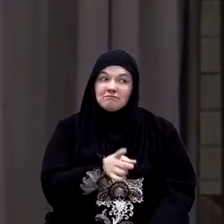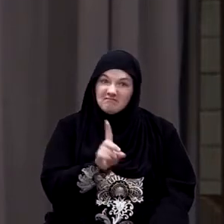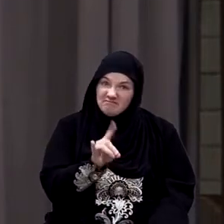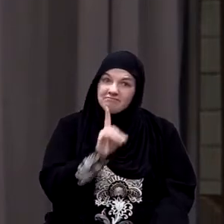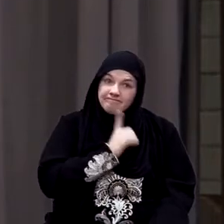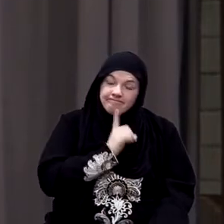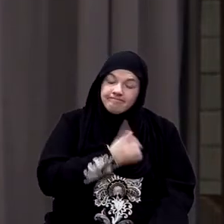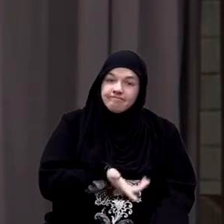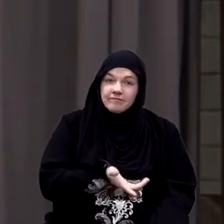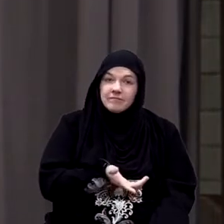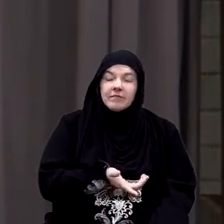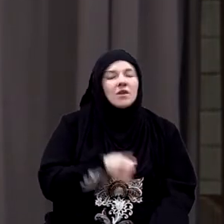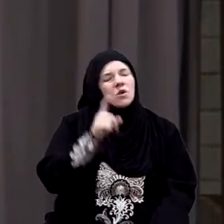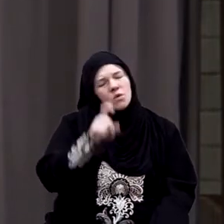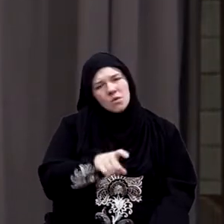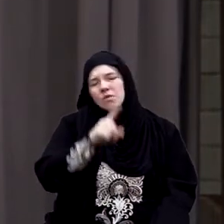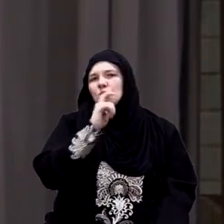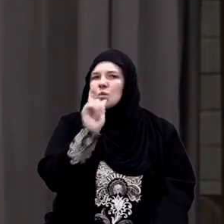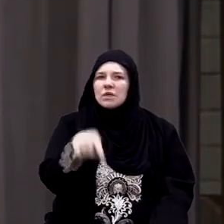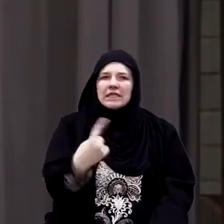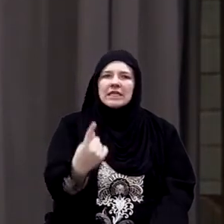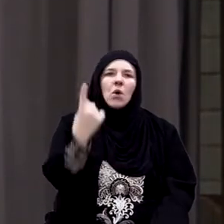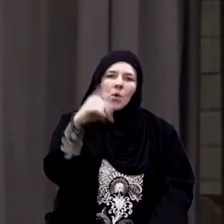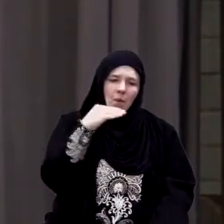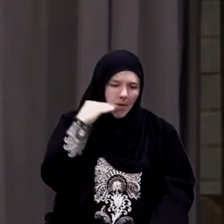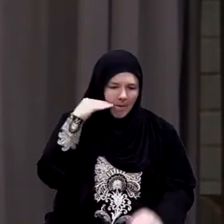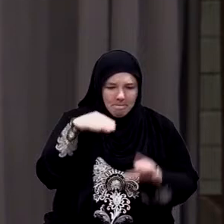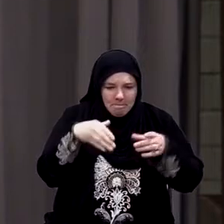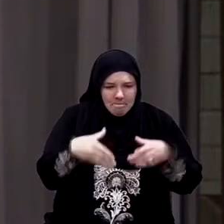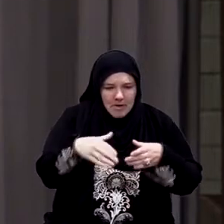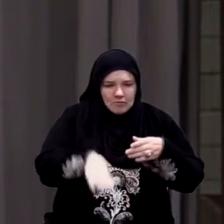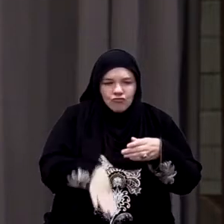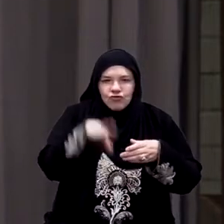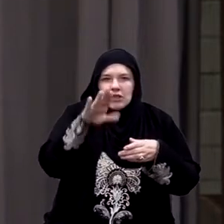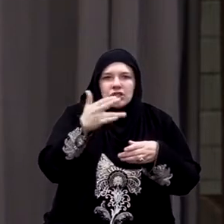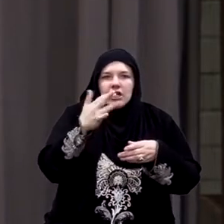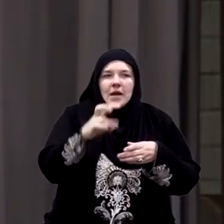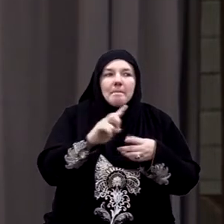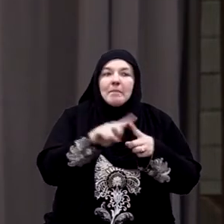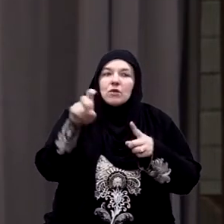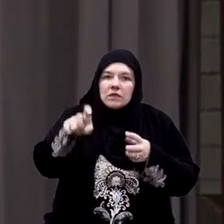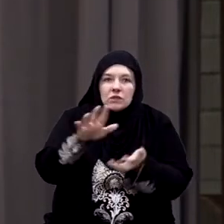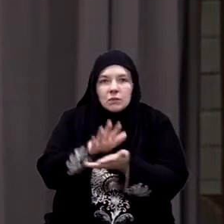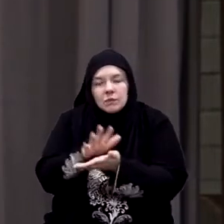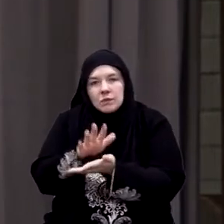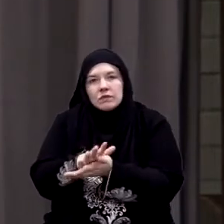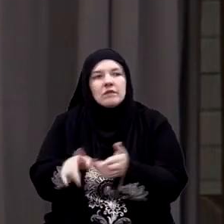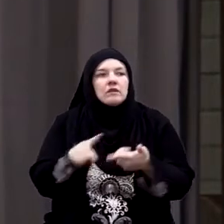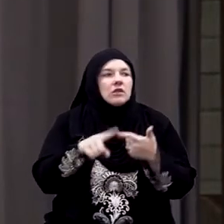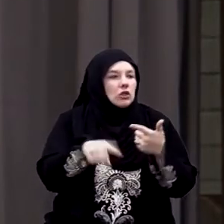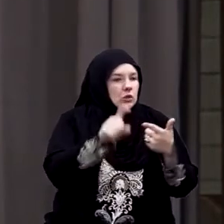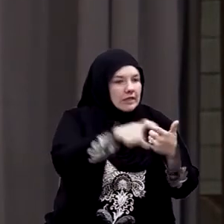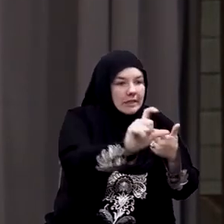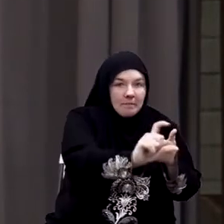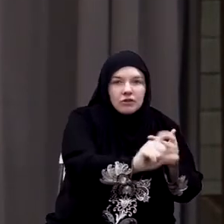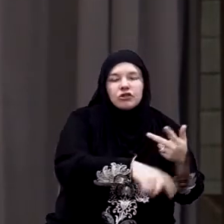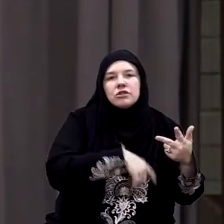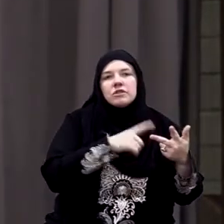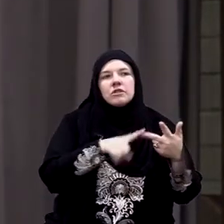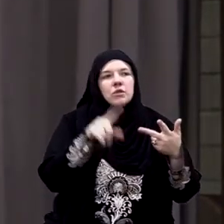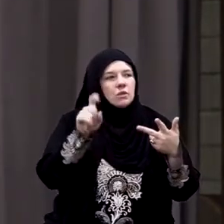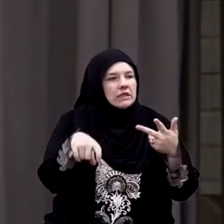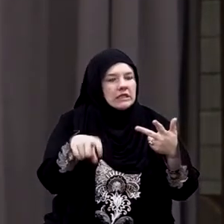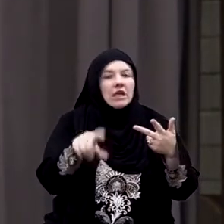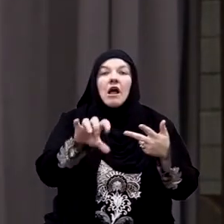does. You need not only the home to raise a child, but you need the school. You need the masjid.